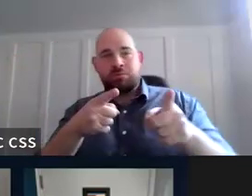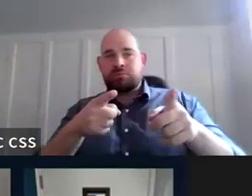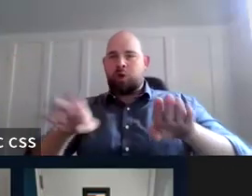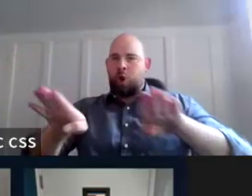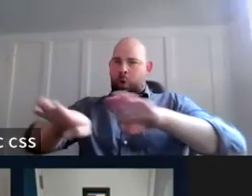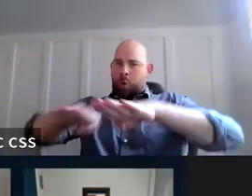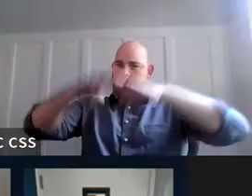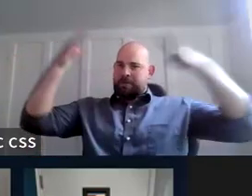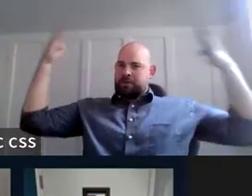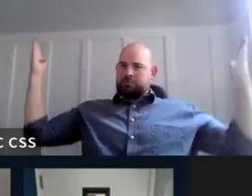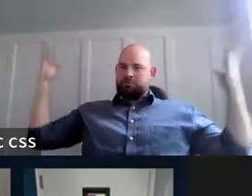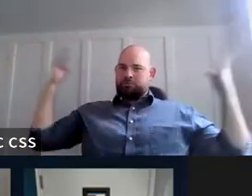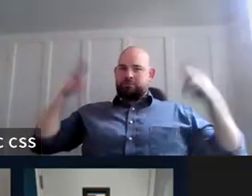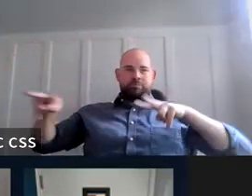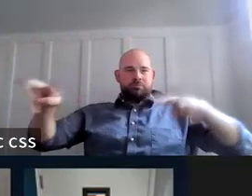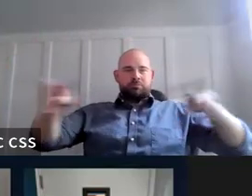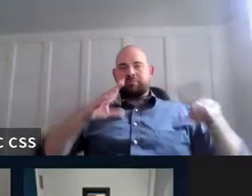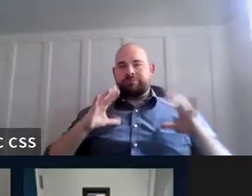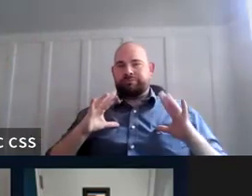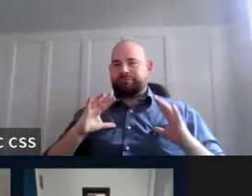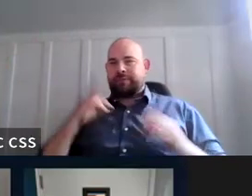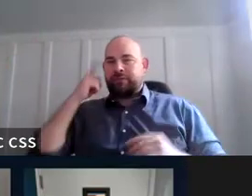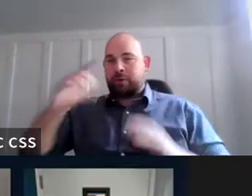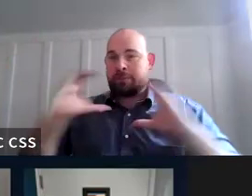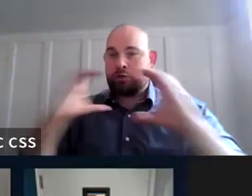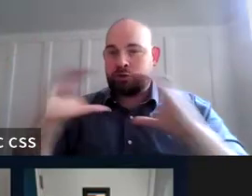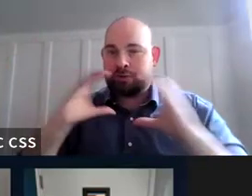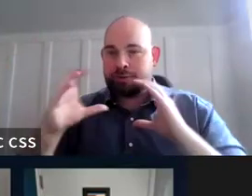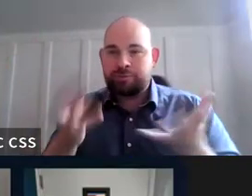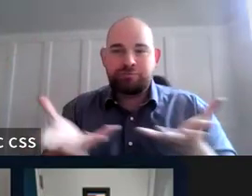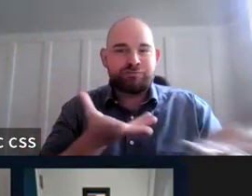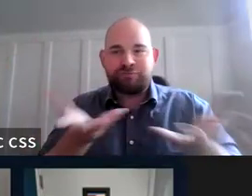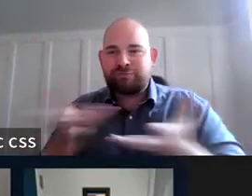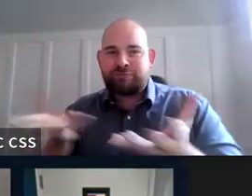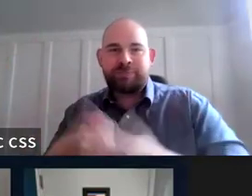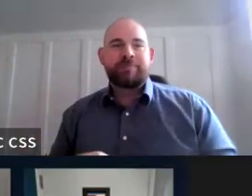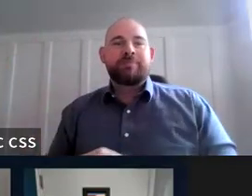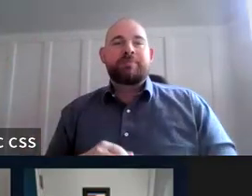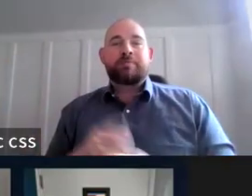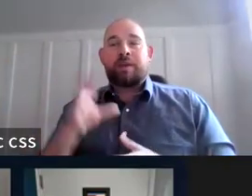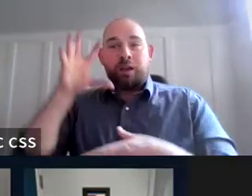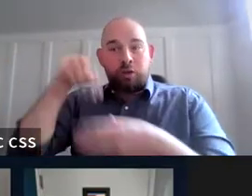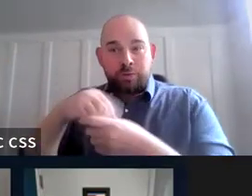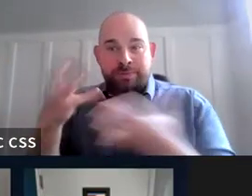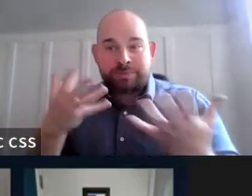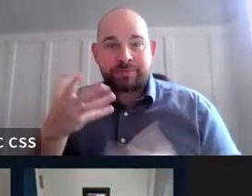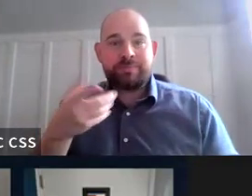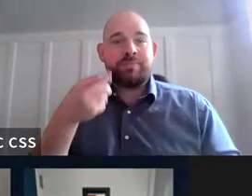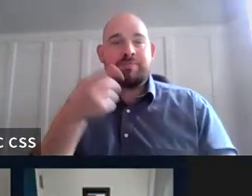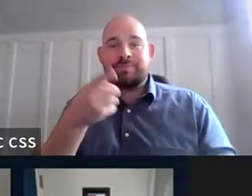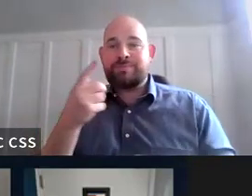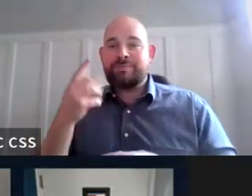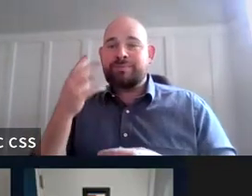by a lot of walls and you have to kind of turn and look to be able to see and get access visually. But for this, it was very open, so communication access would be very